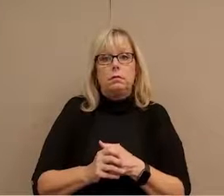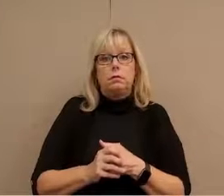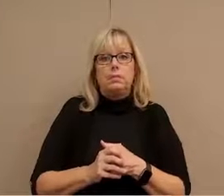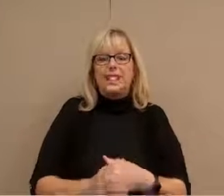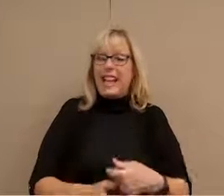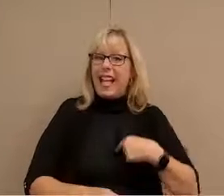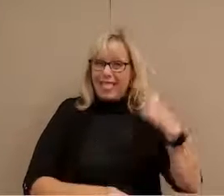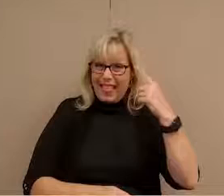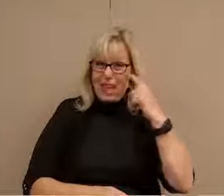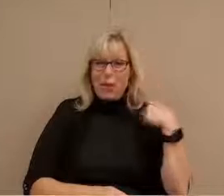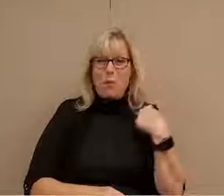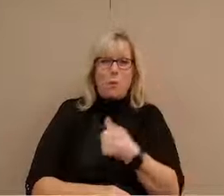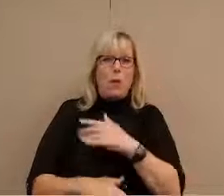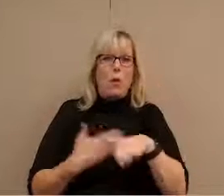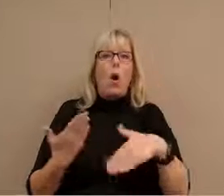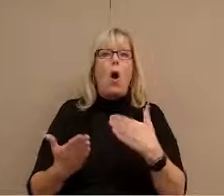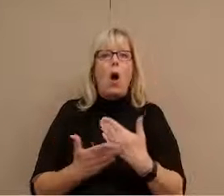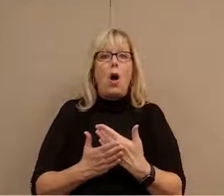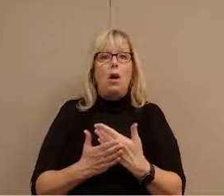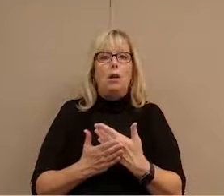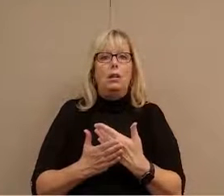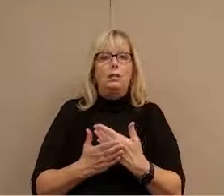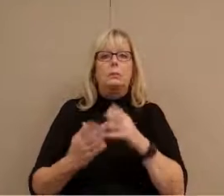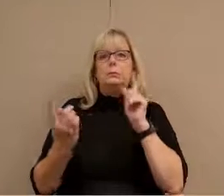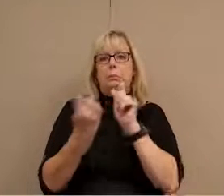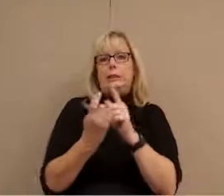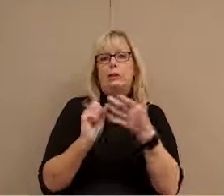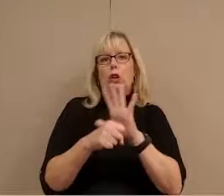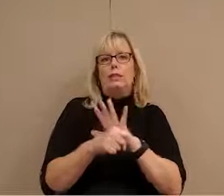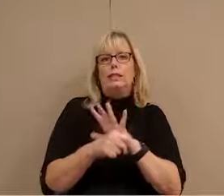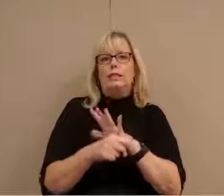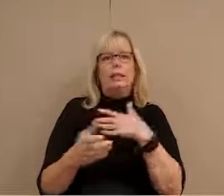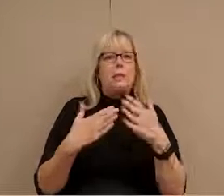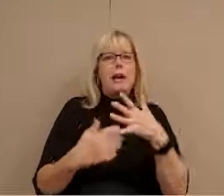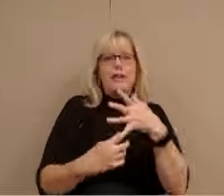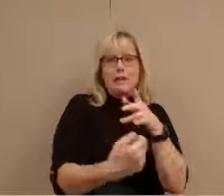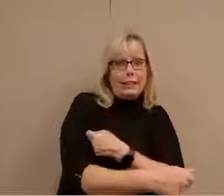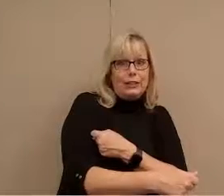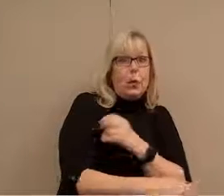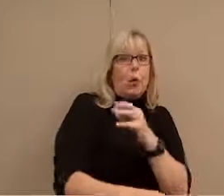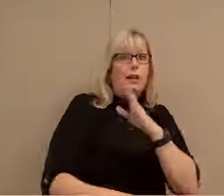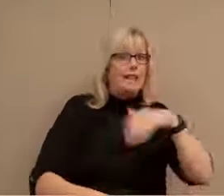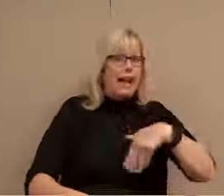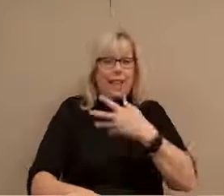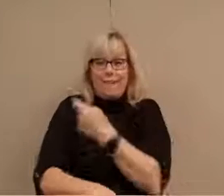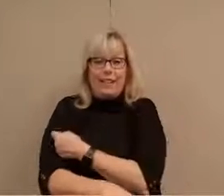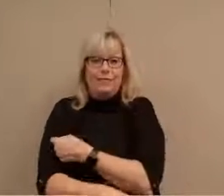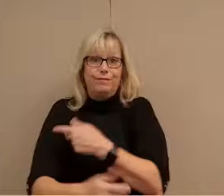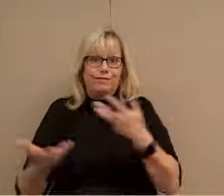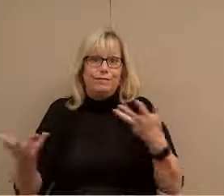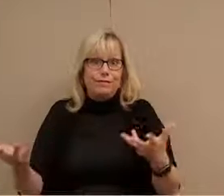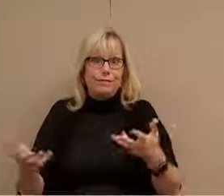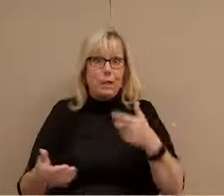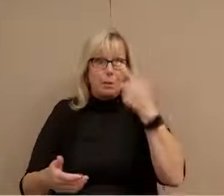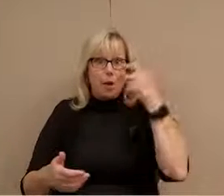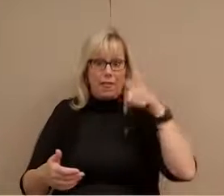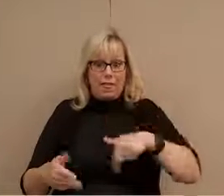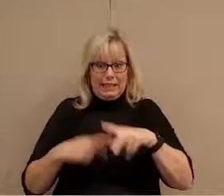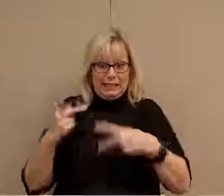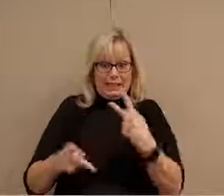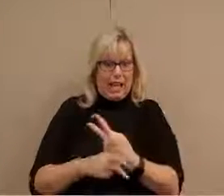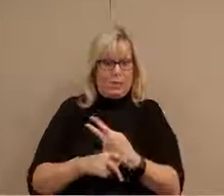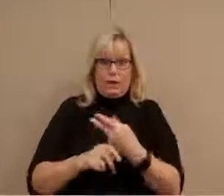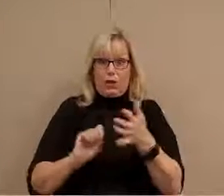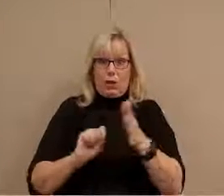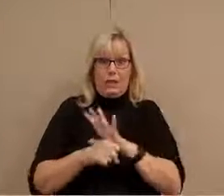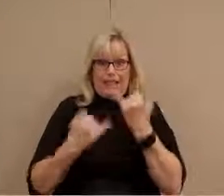I think we're all going to meet COVID at some point, okay, whether you're vaccinated or unvaccinated. And because this variant is just kind